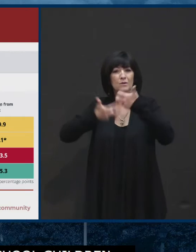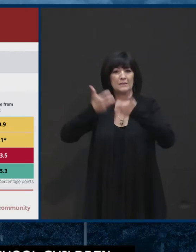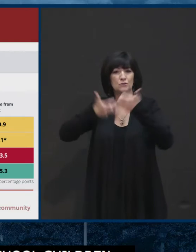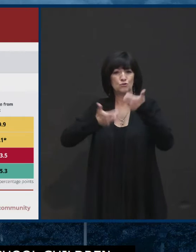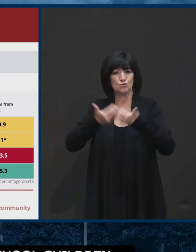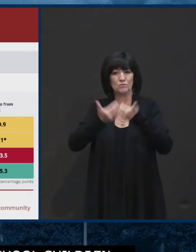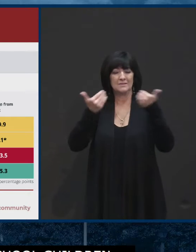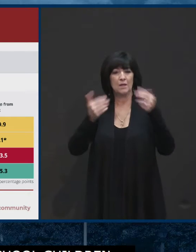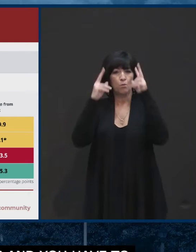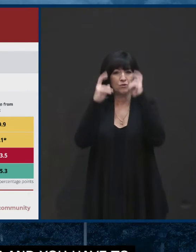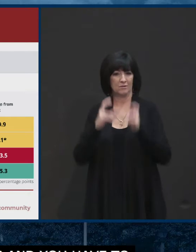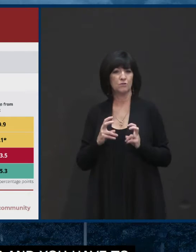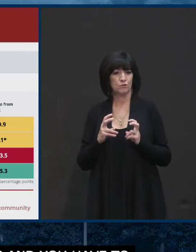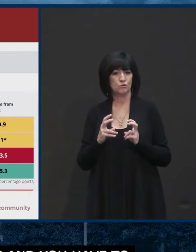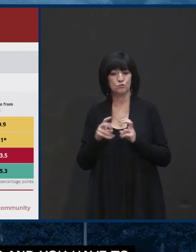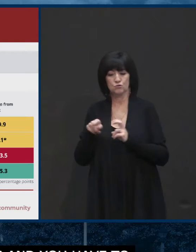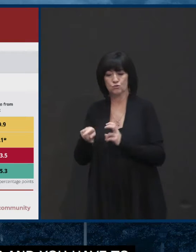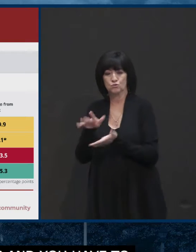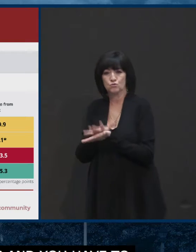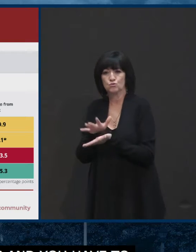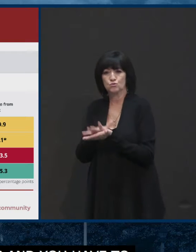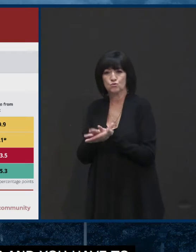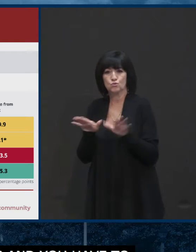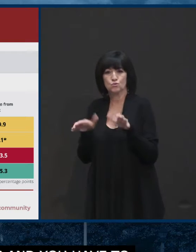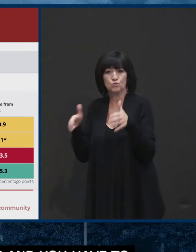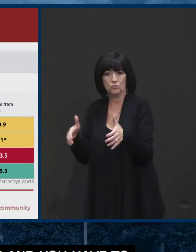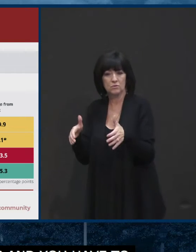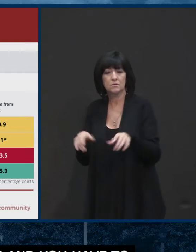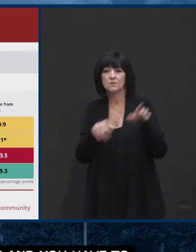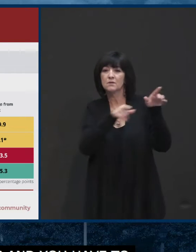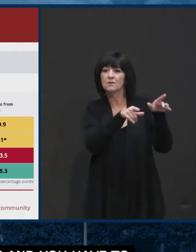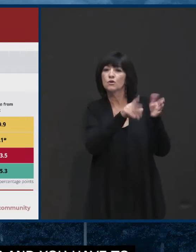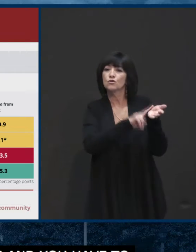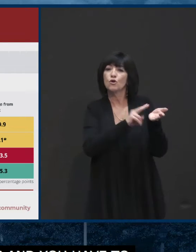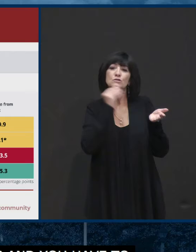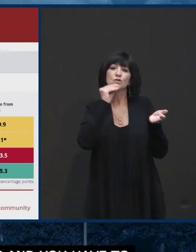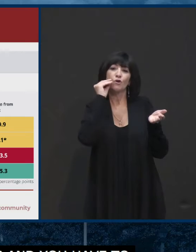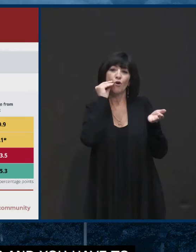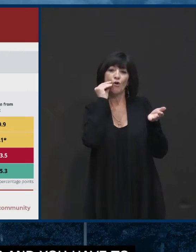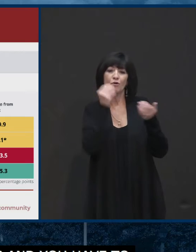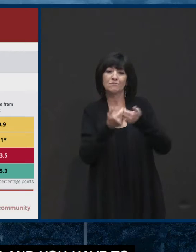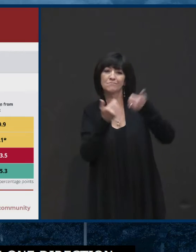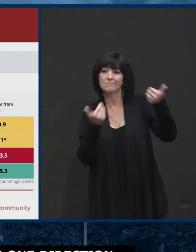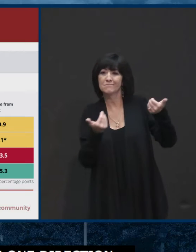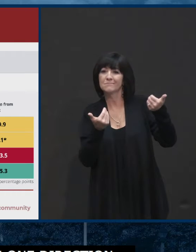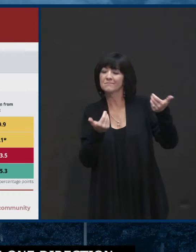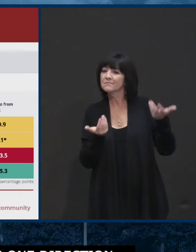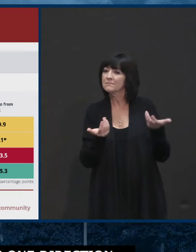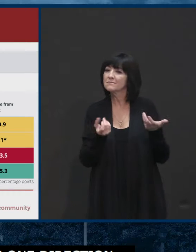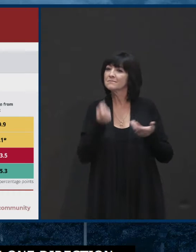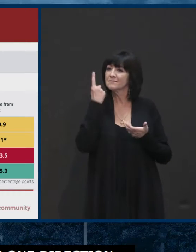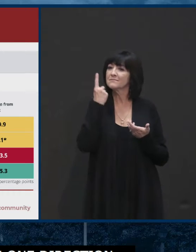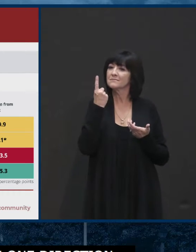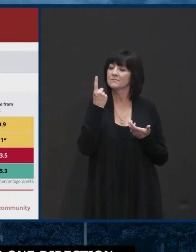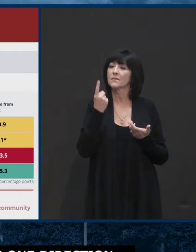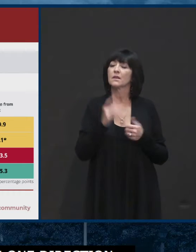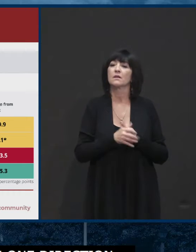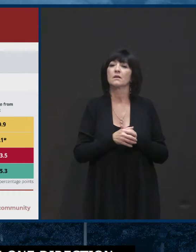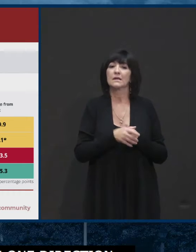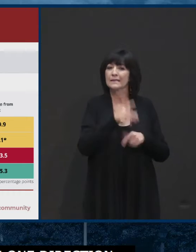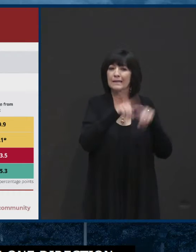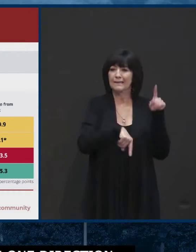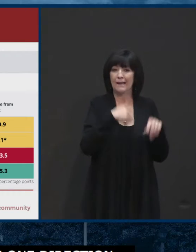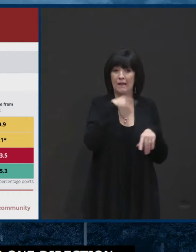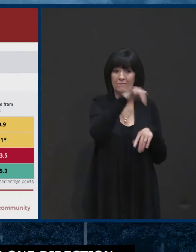other direction in terms of the rate of change. And so all those will be a backdrop. We also know that the